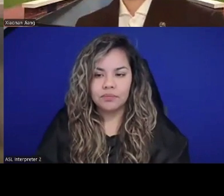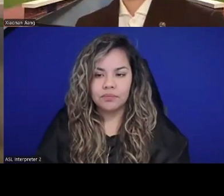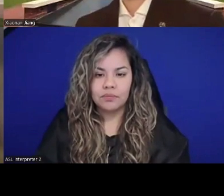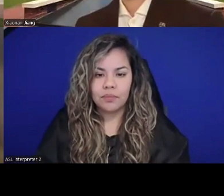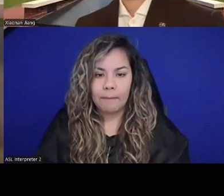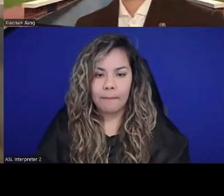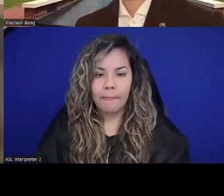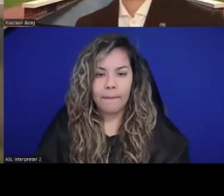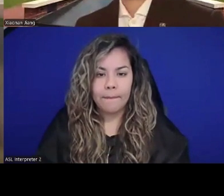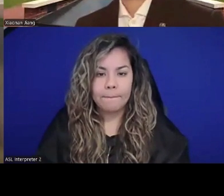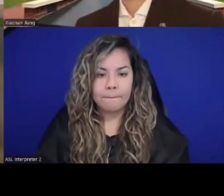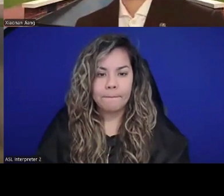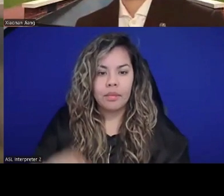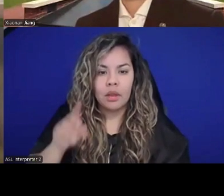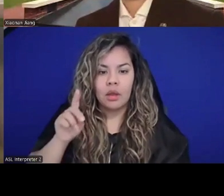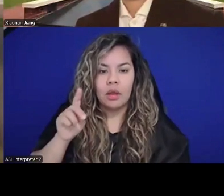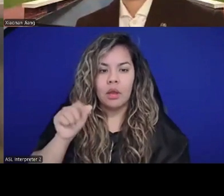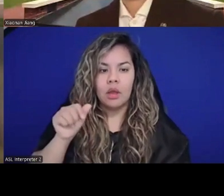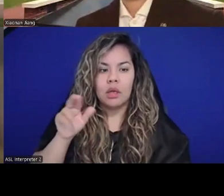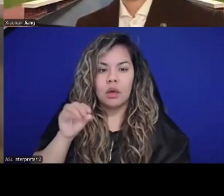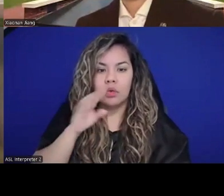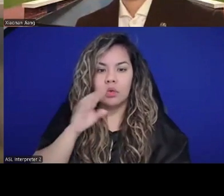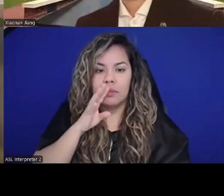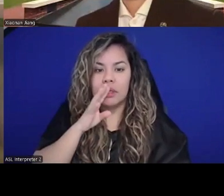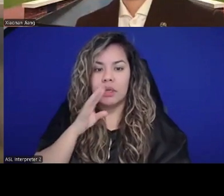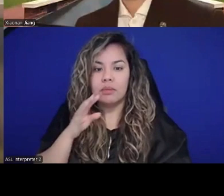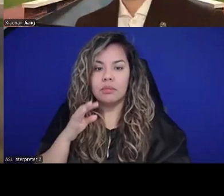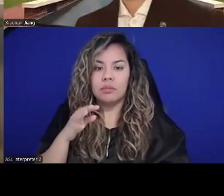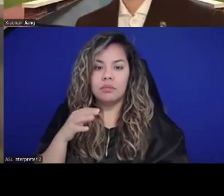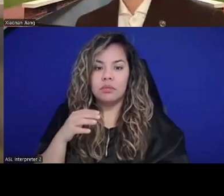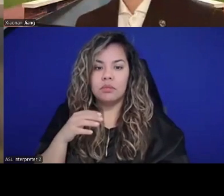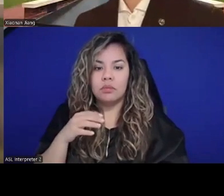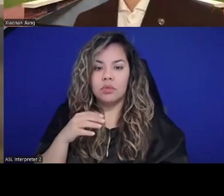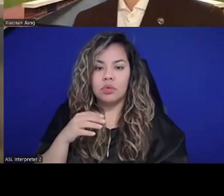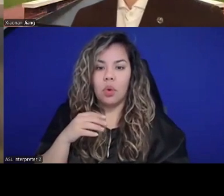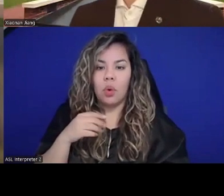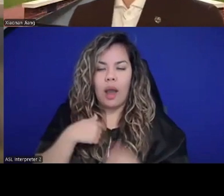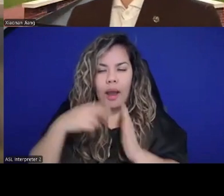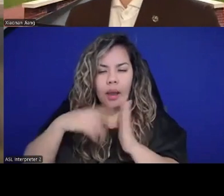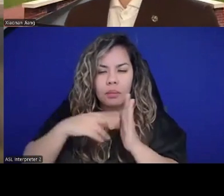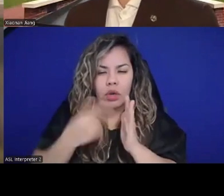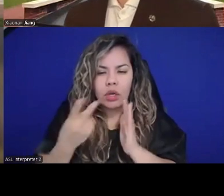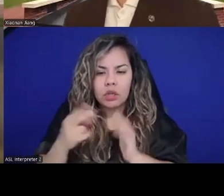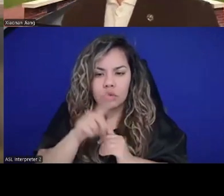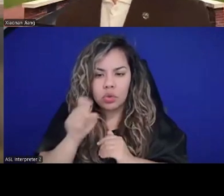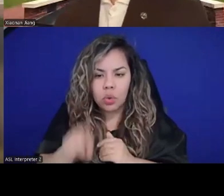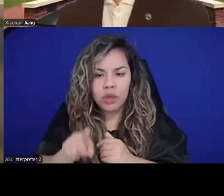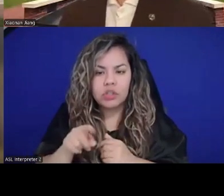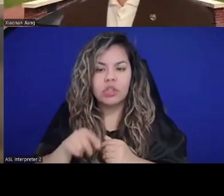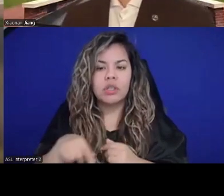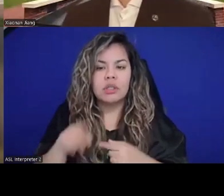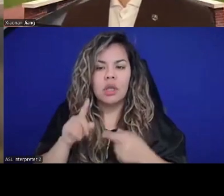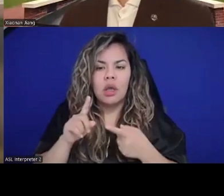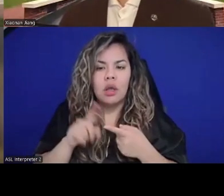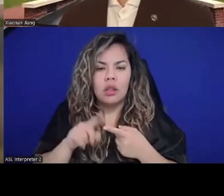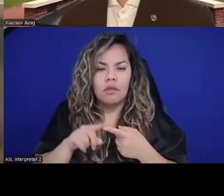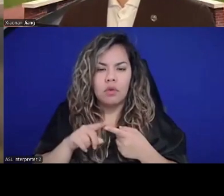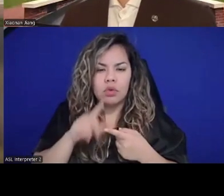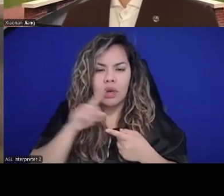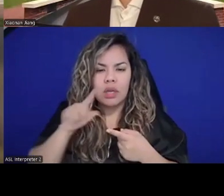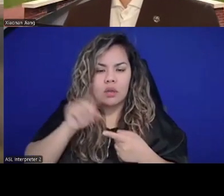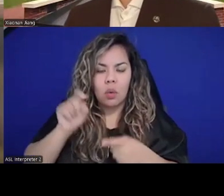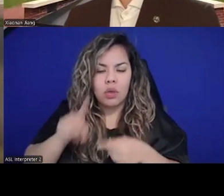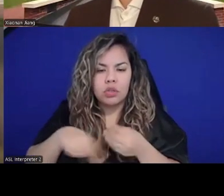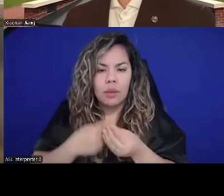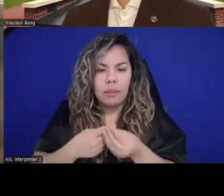But I see here, I'm reading two questions that we may want to answer. The first one is a question about whether we would